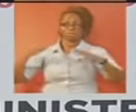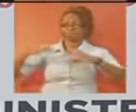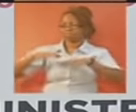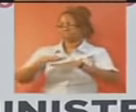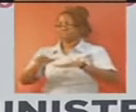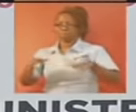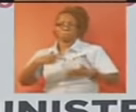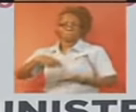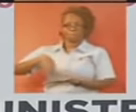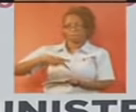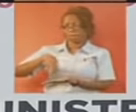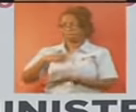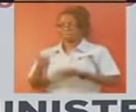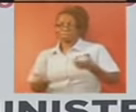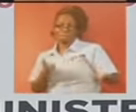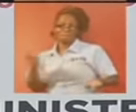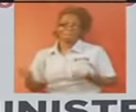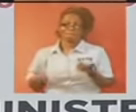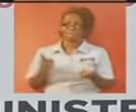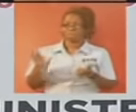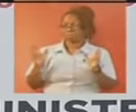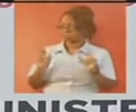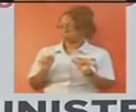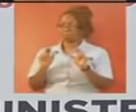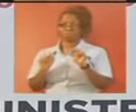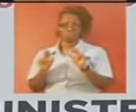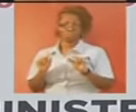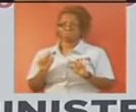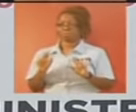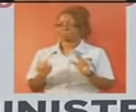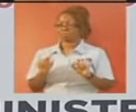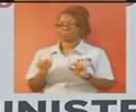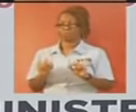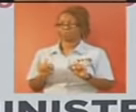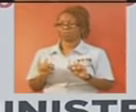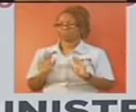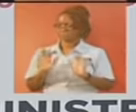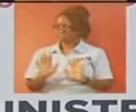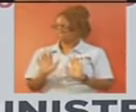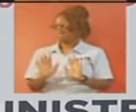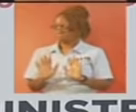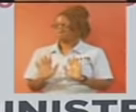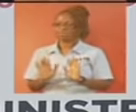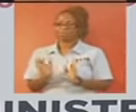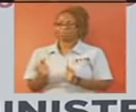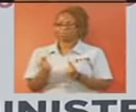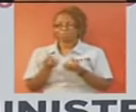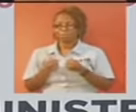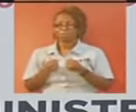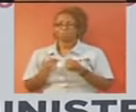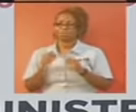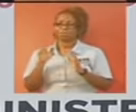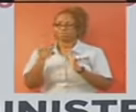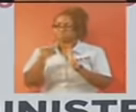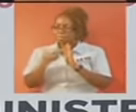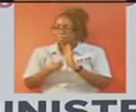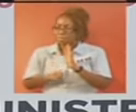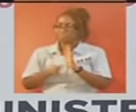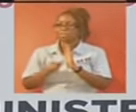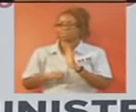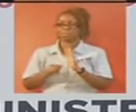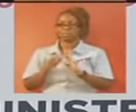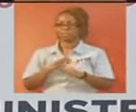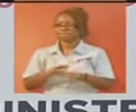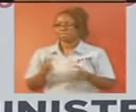limes, household limes. We want to reduce the risk of bringing webs of people together, and in so doing, we want to reduce the risk